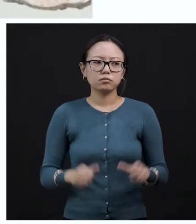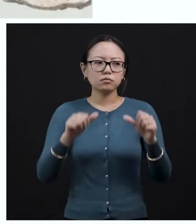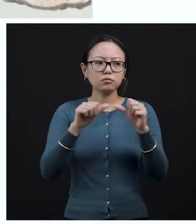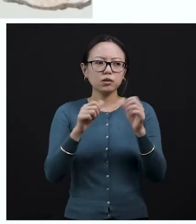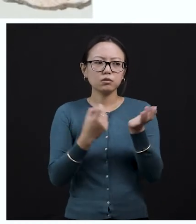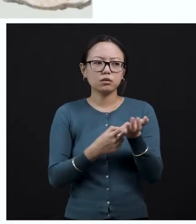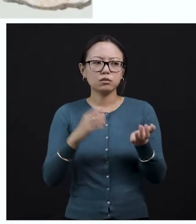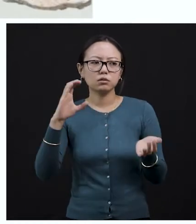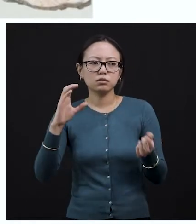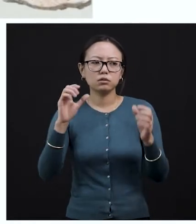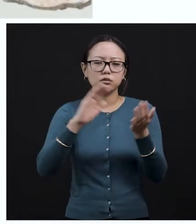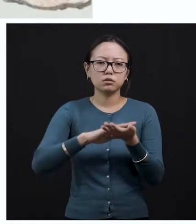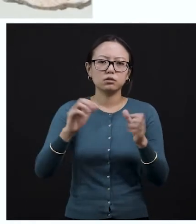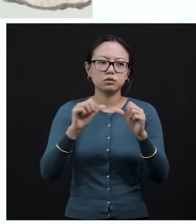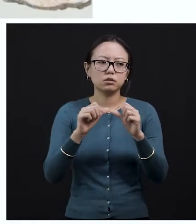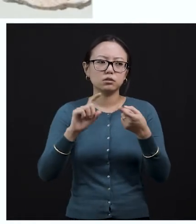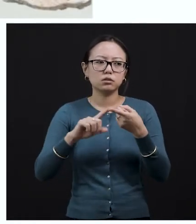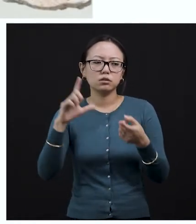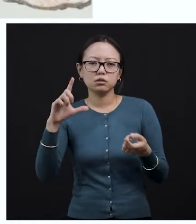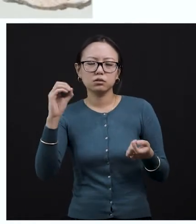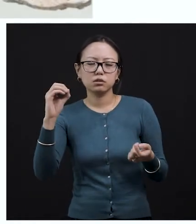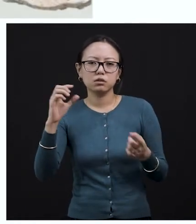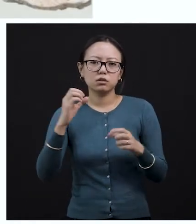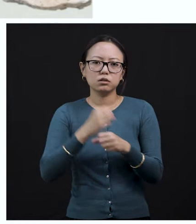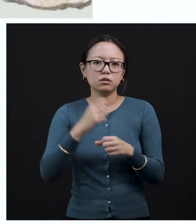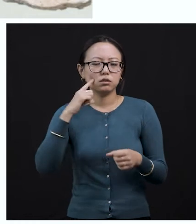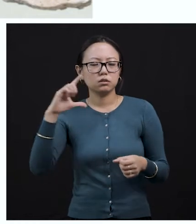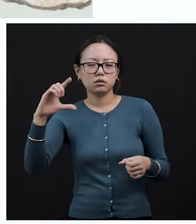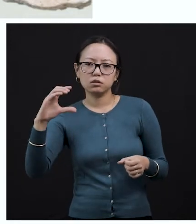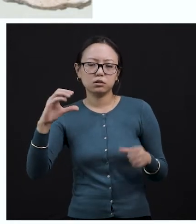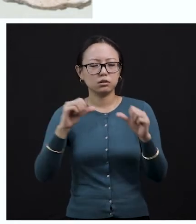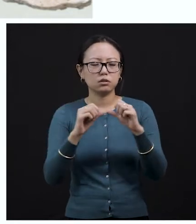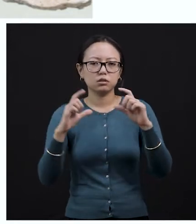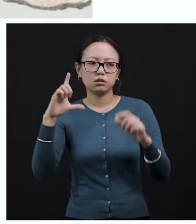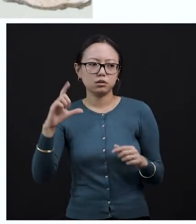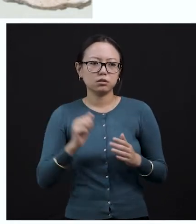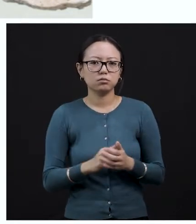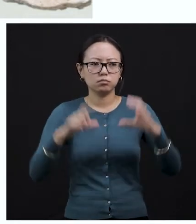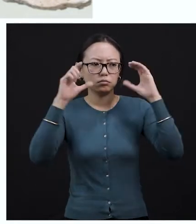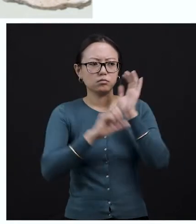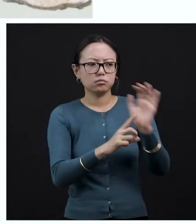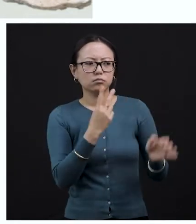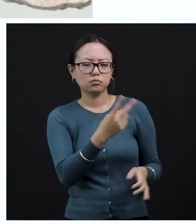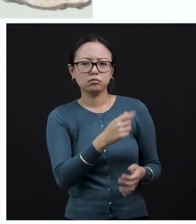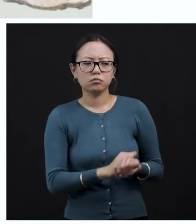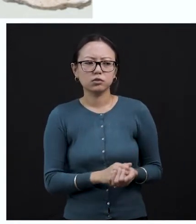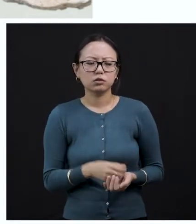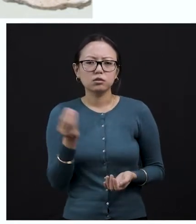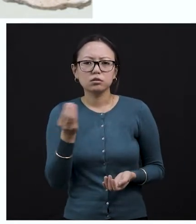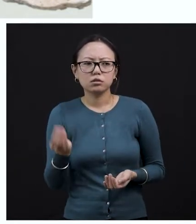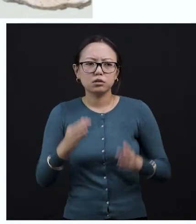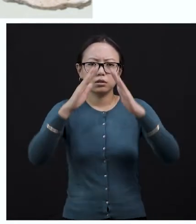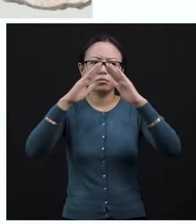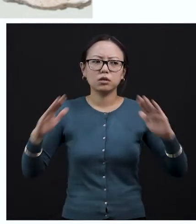you see here are the remains, all right? Some of them are houses, some of them are toys, ornaments,